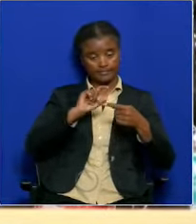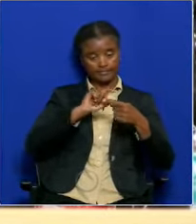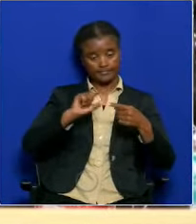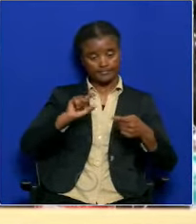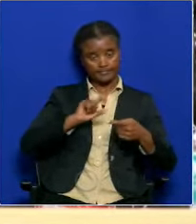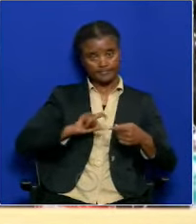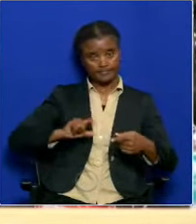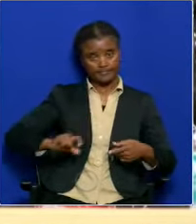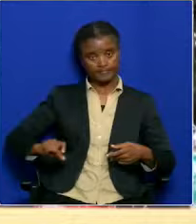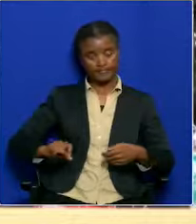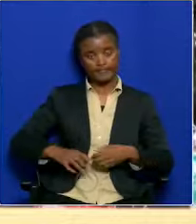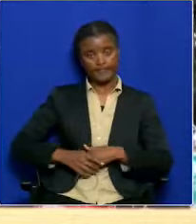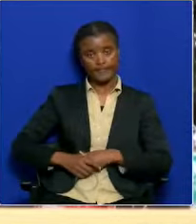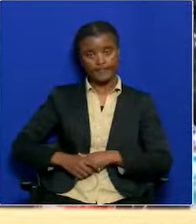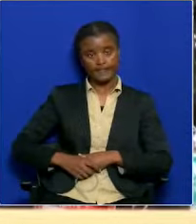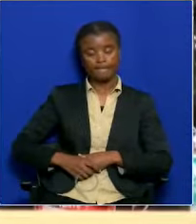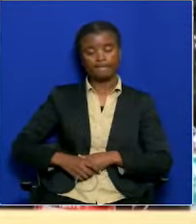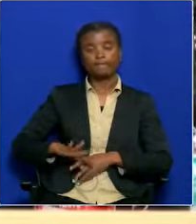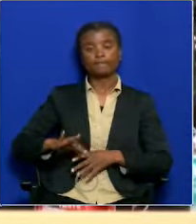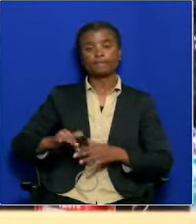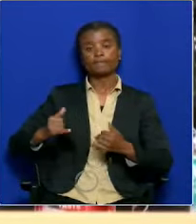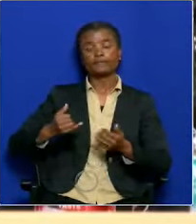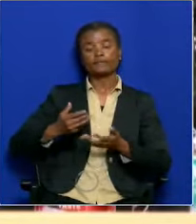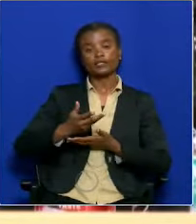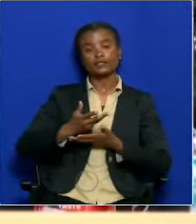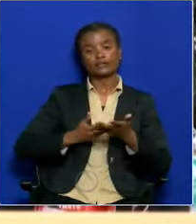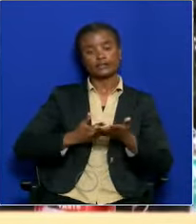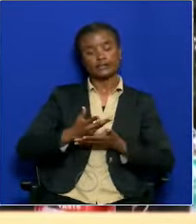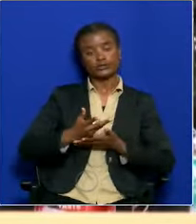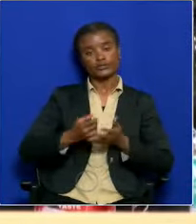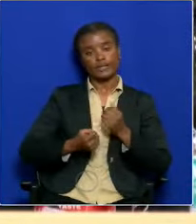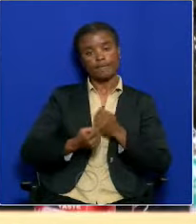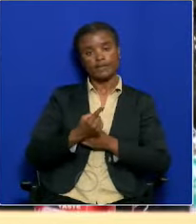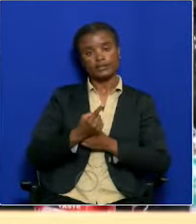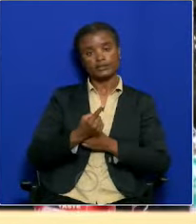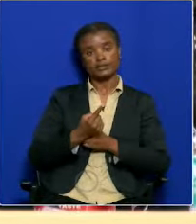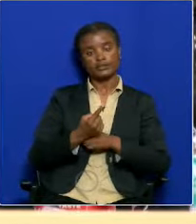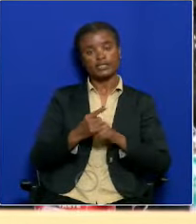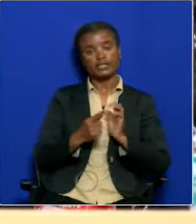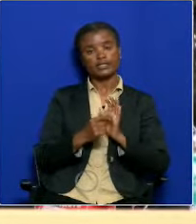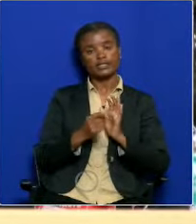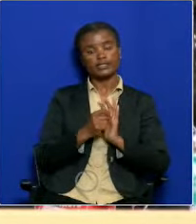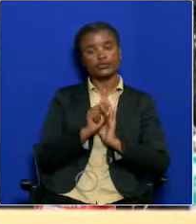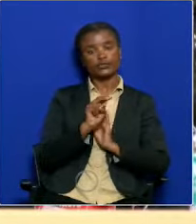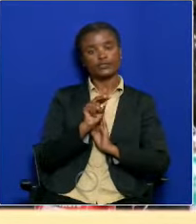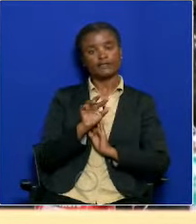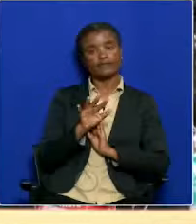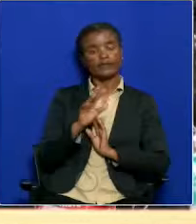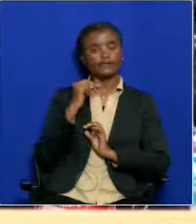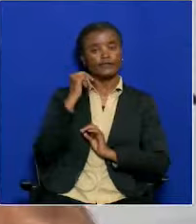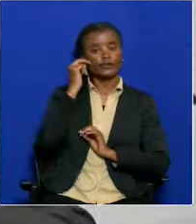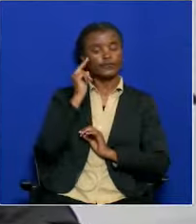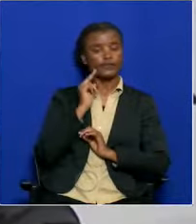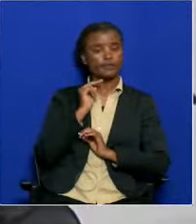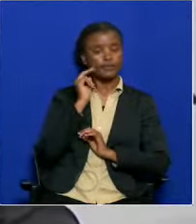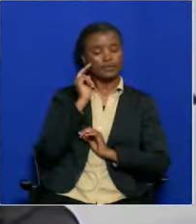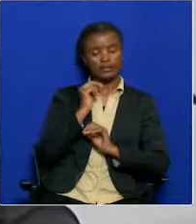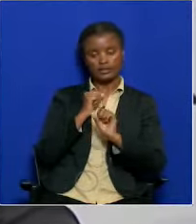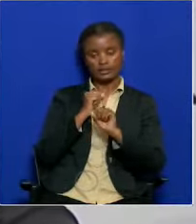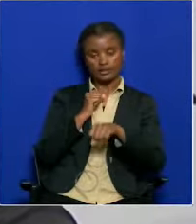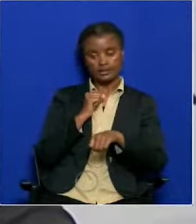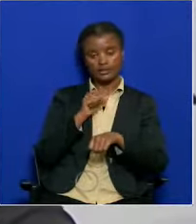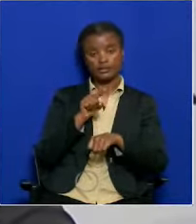So this interaction happens on the Yes, I can. 25th of November. Yes. So Sergeant Gosi sends you